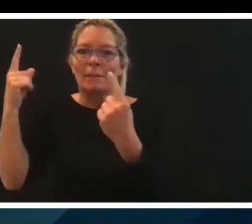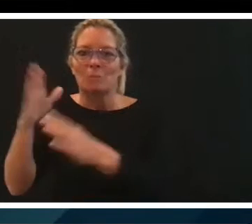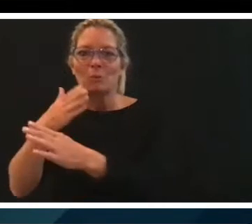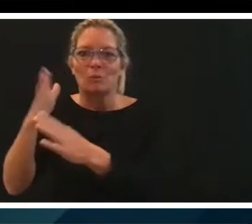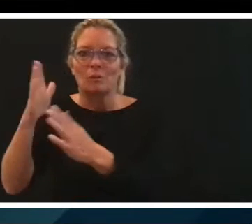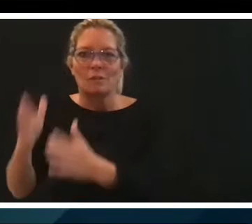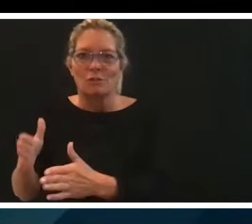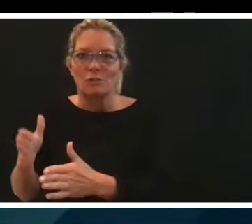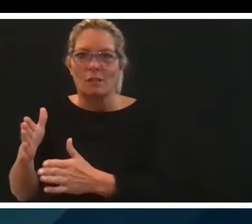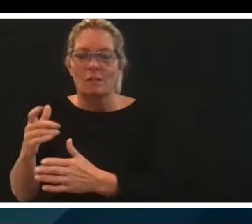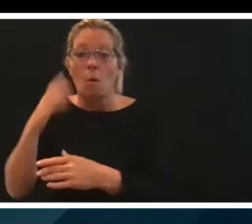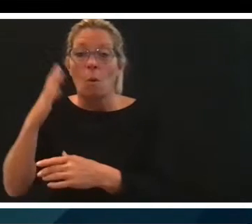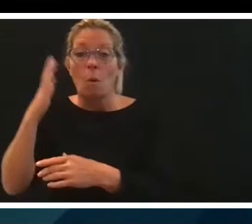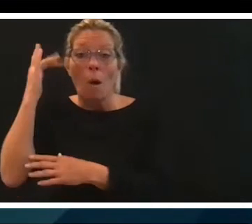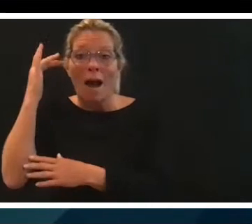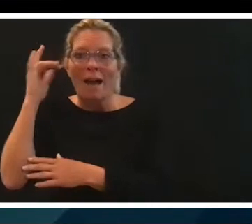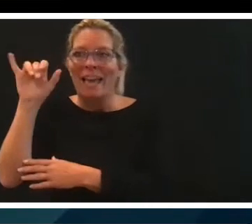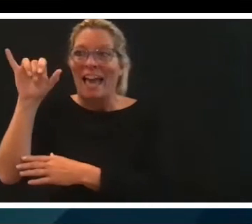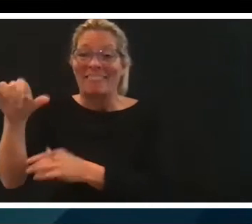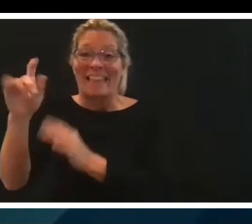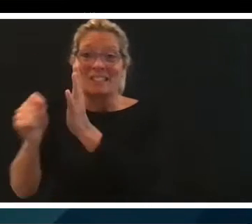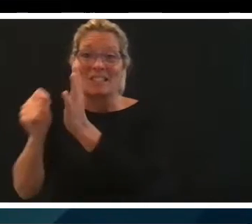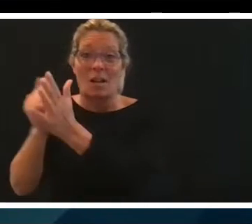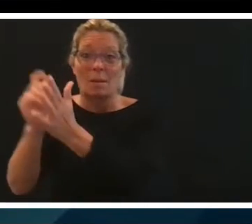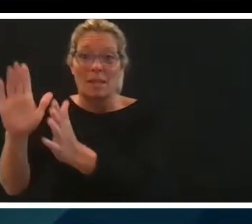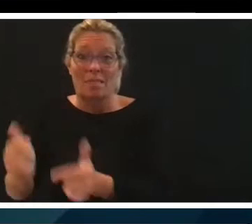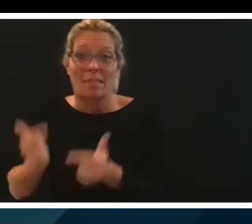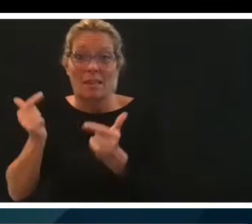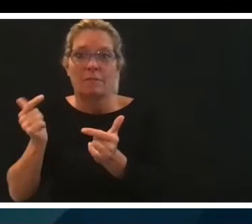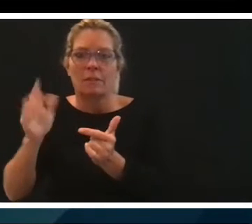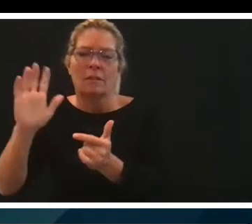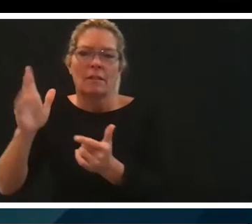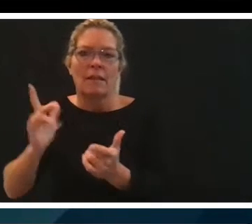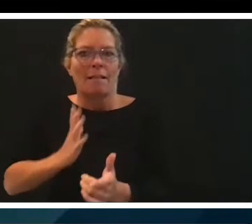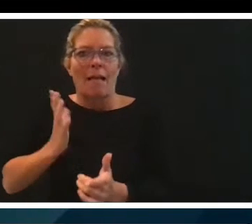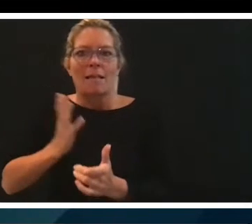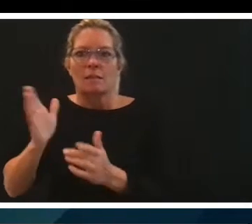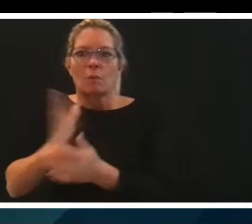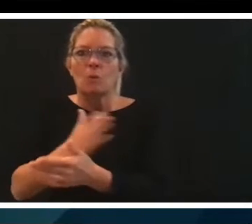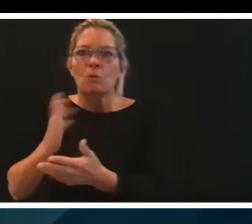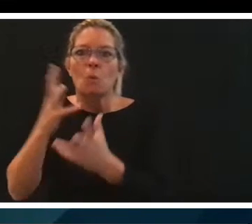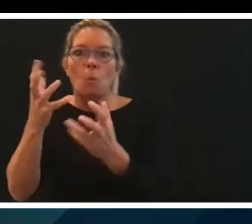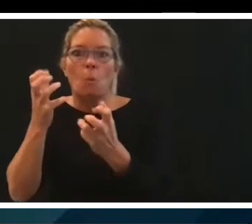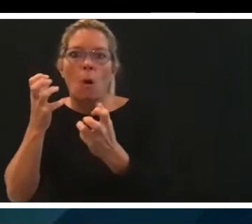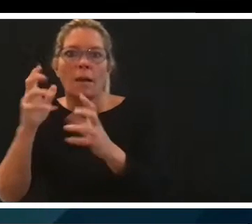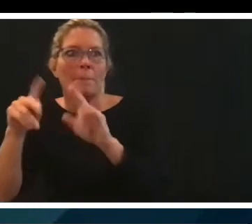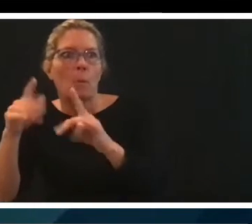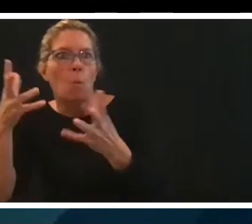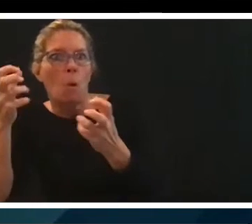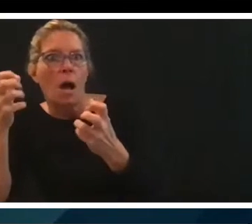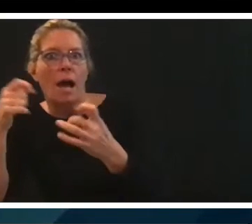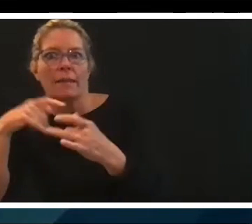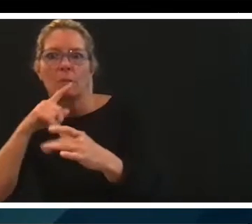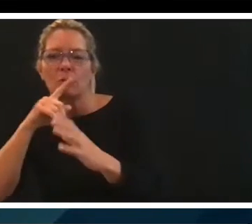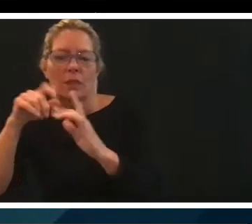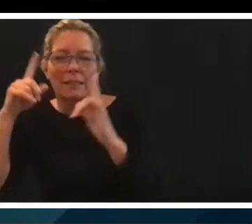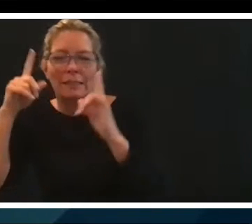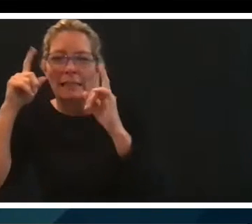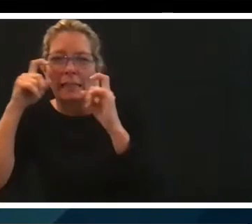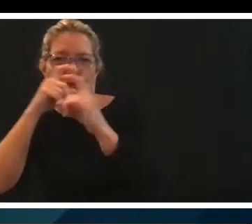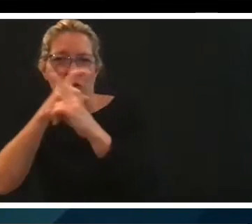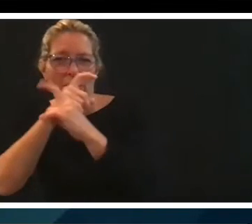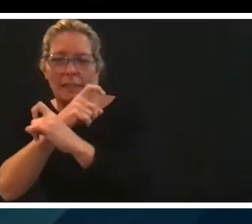in at that time. And what people wanted to hear was super intricate.